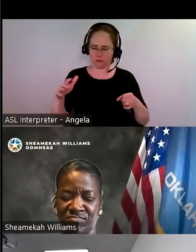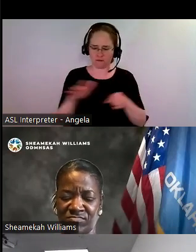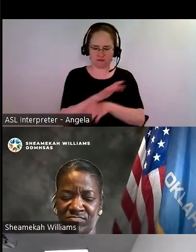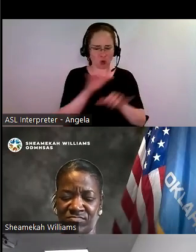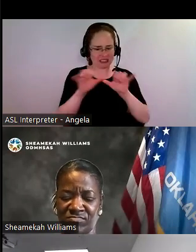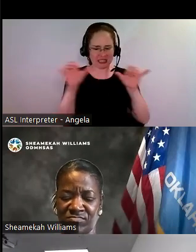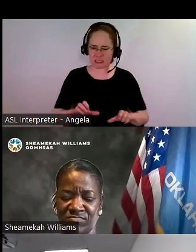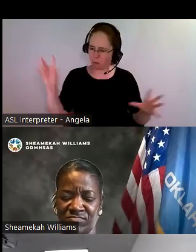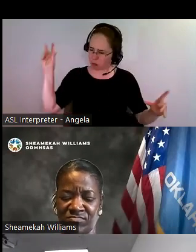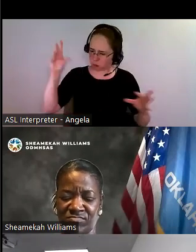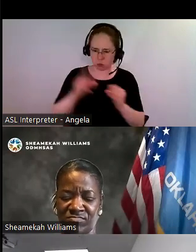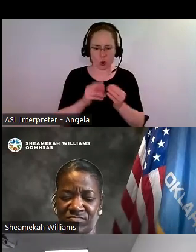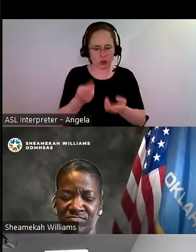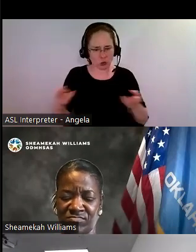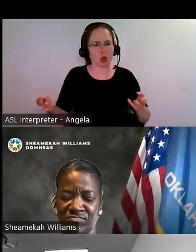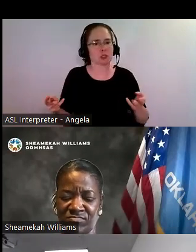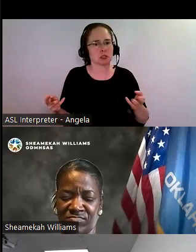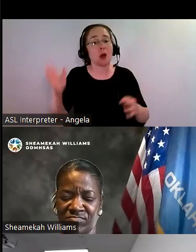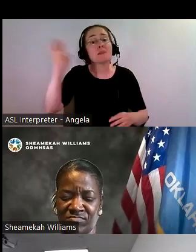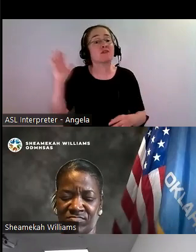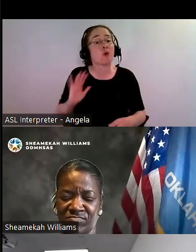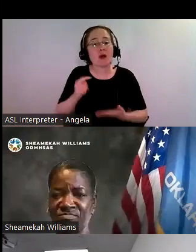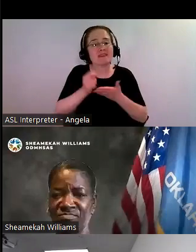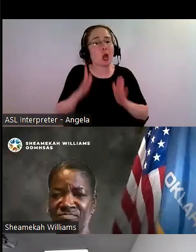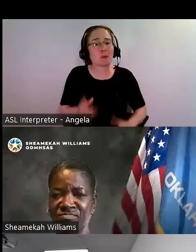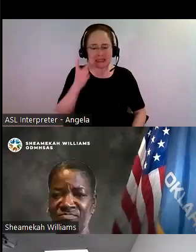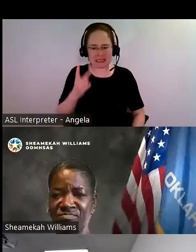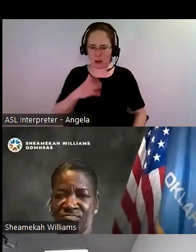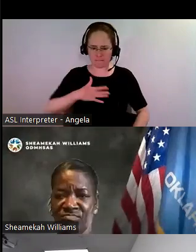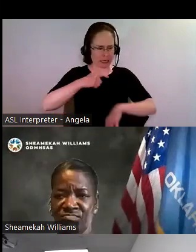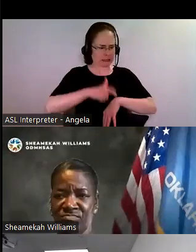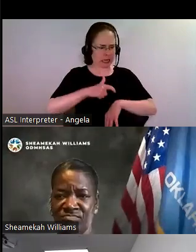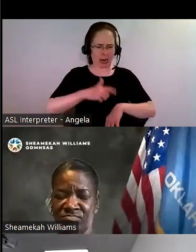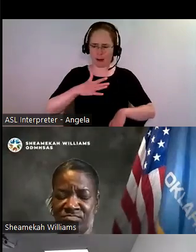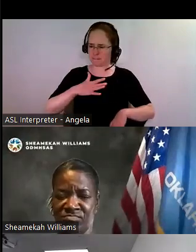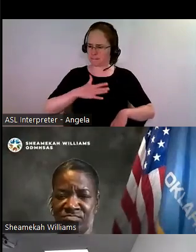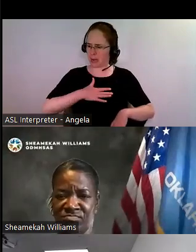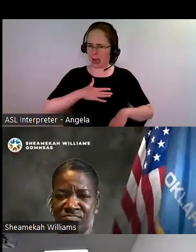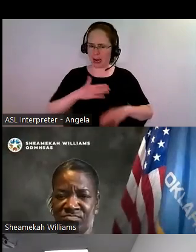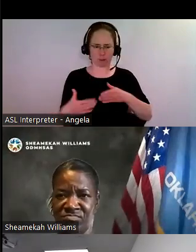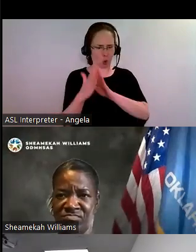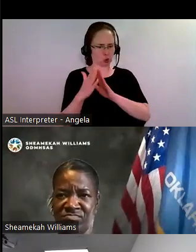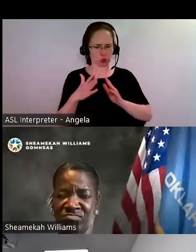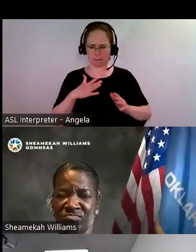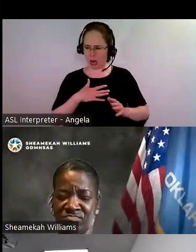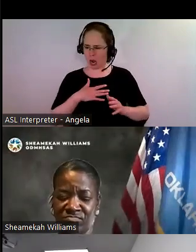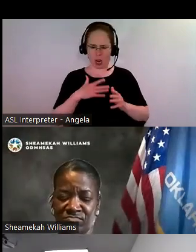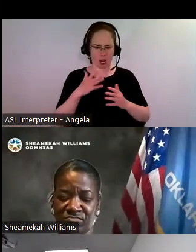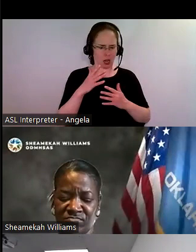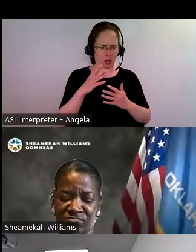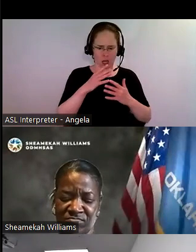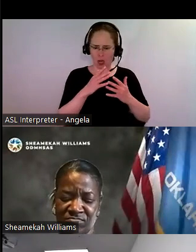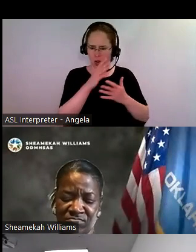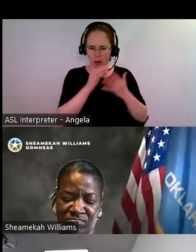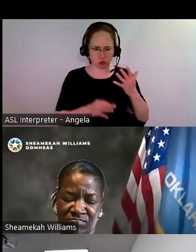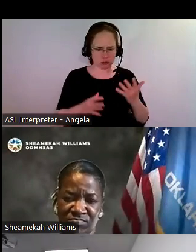system as their resource, rather than before our therapists were looking at their own time and their own modalities they knew about as the resource they were having access to. It